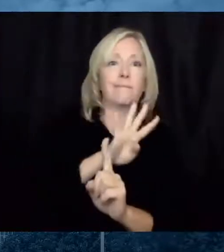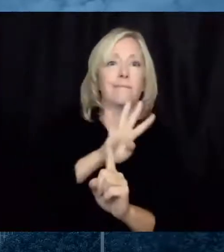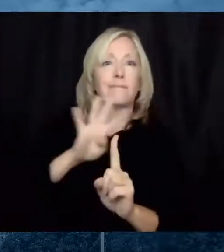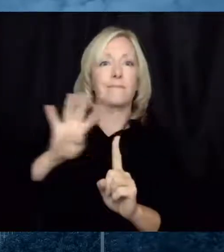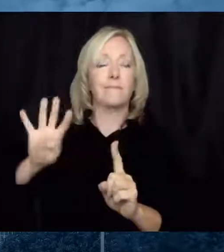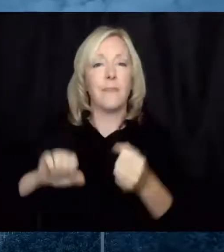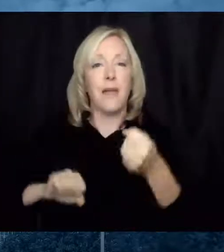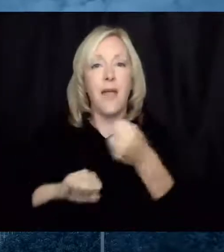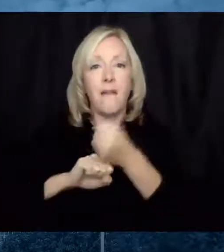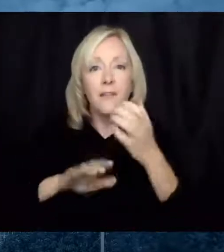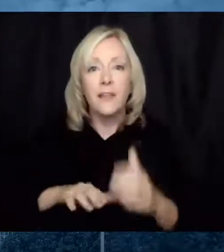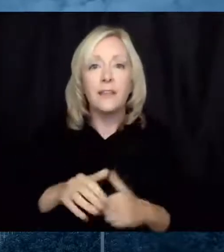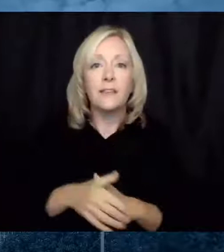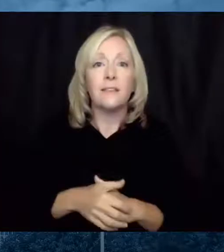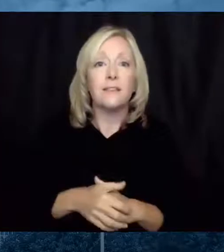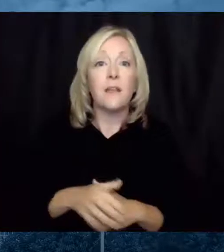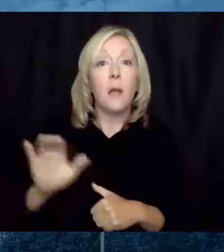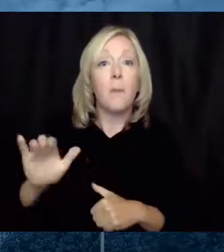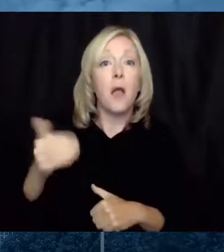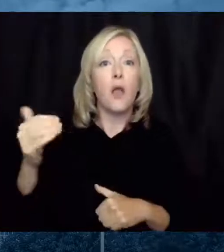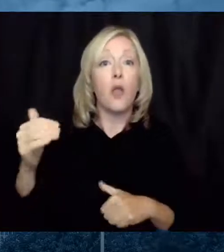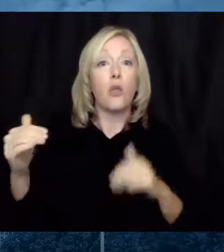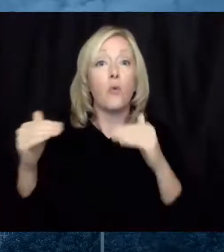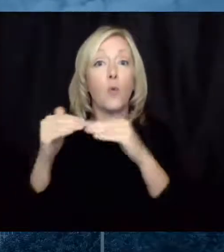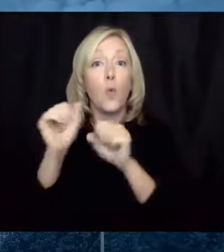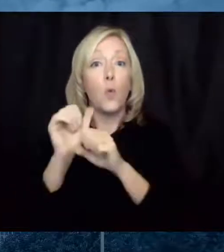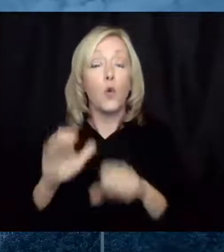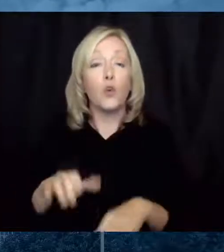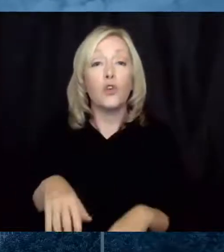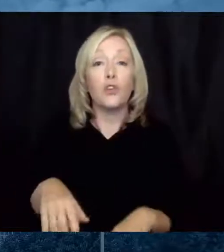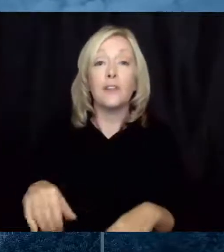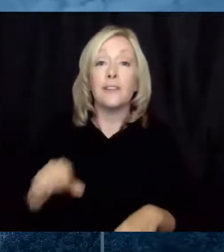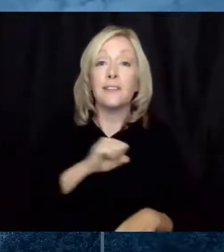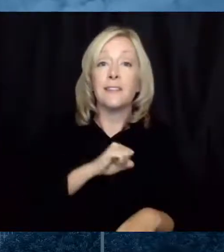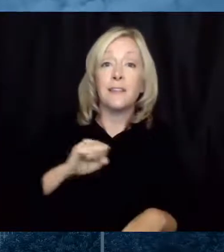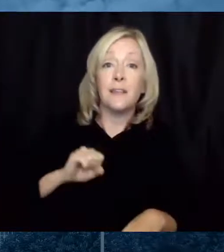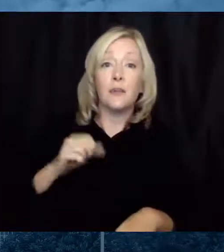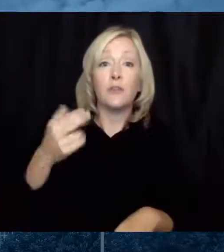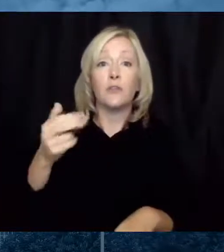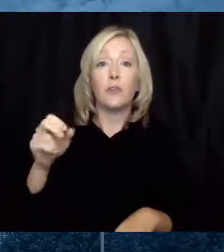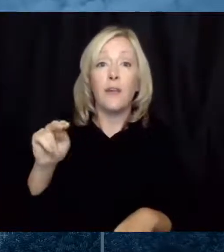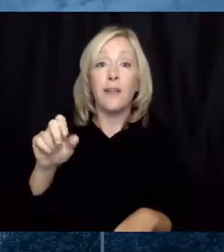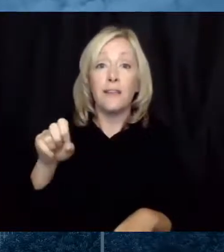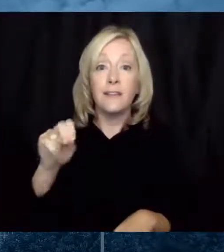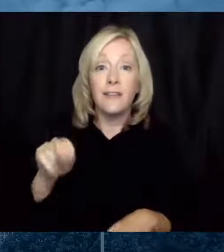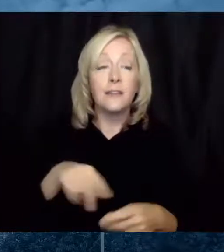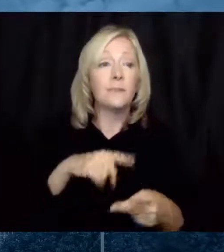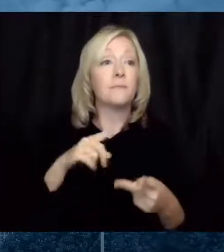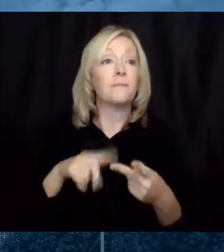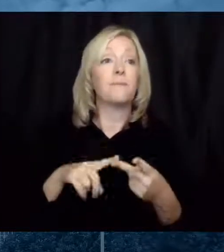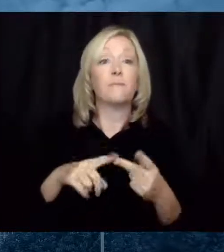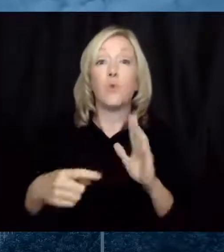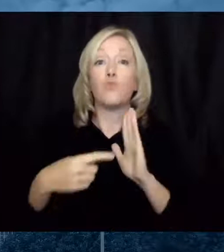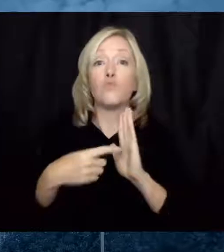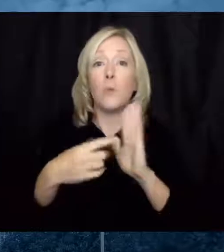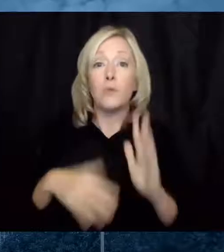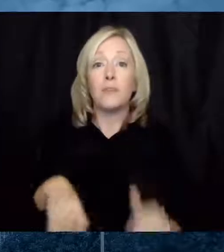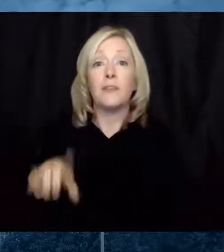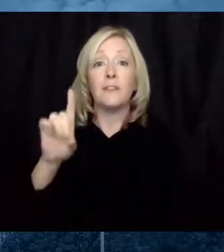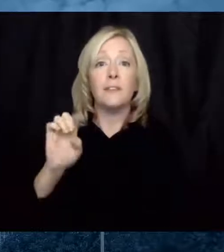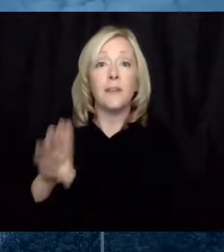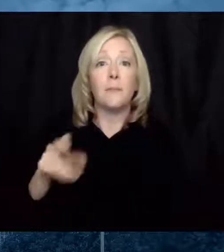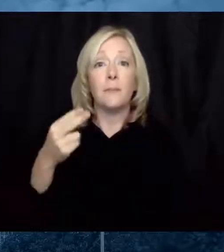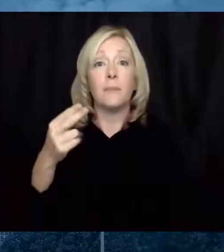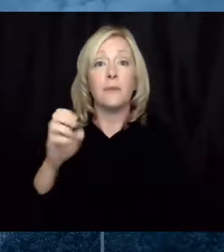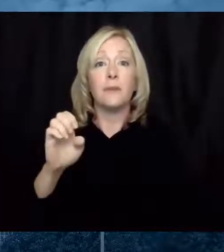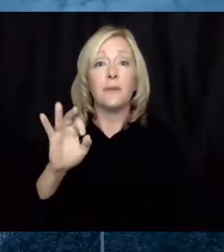Hansen, Representative Deb Heffernan, who was relentless in making sure that this bill not only got